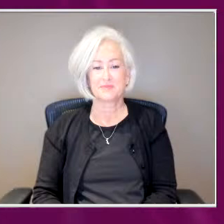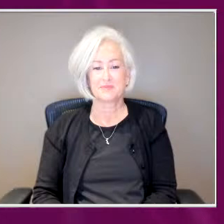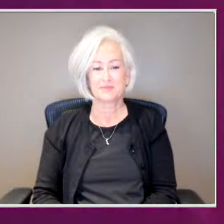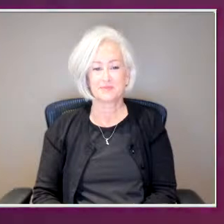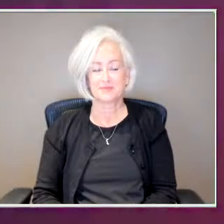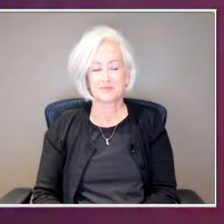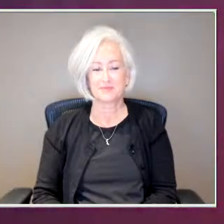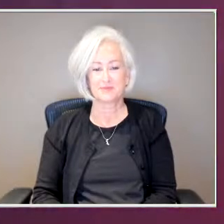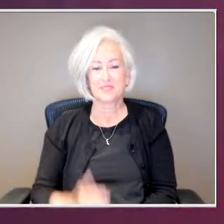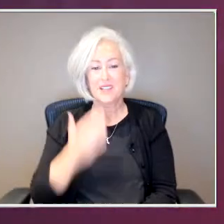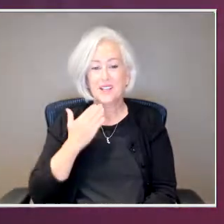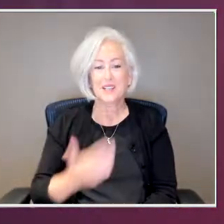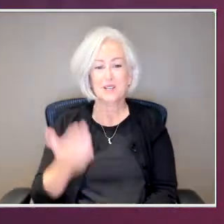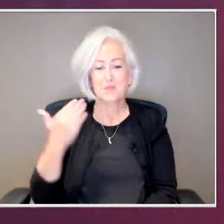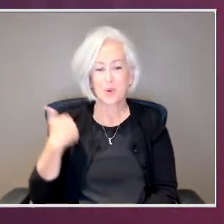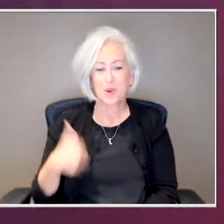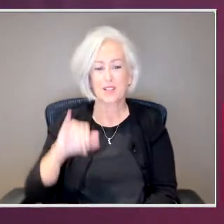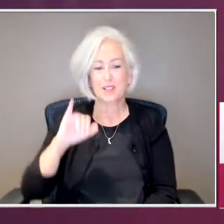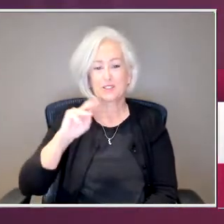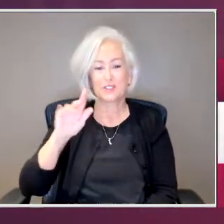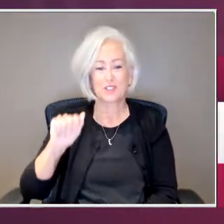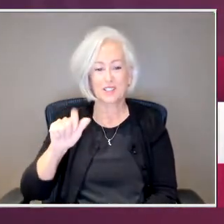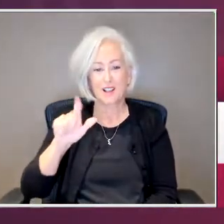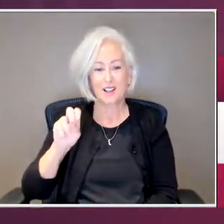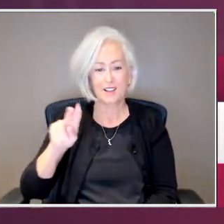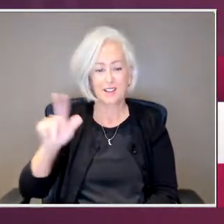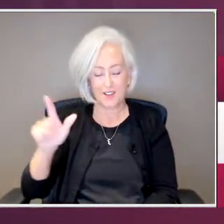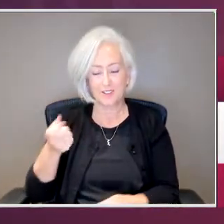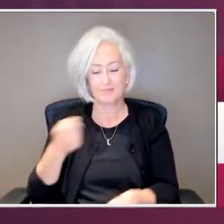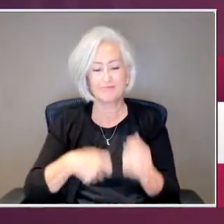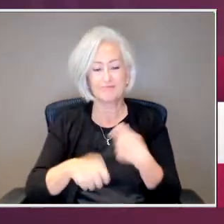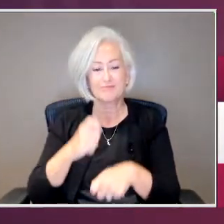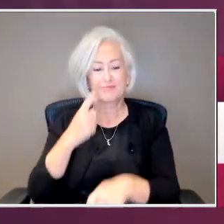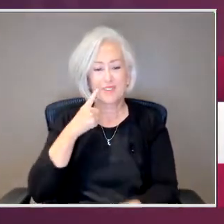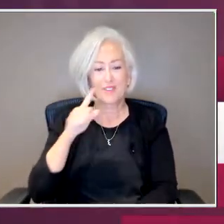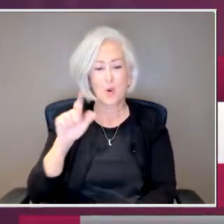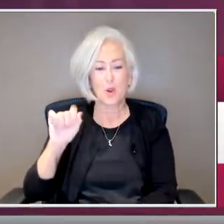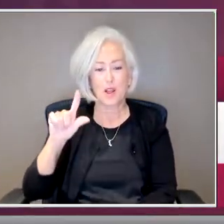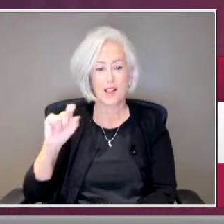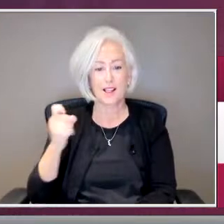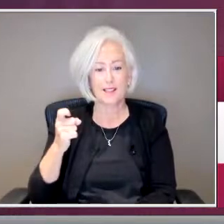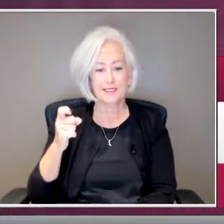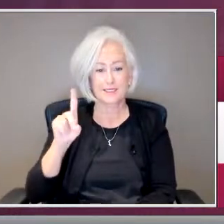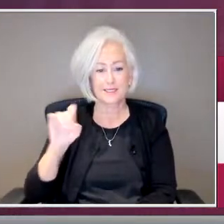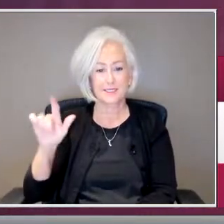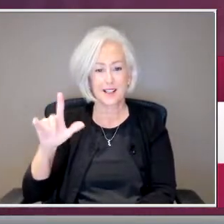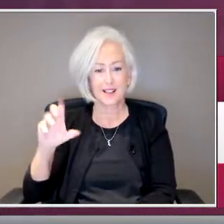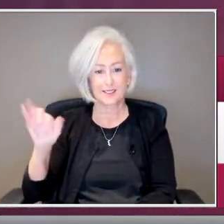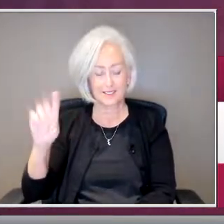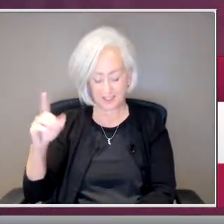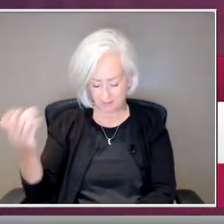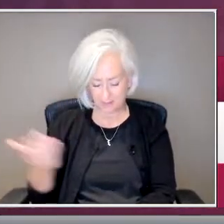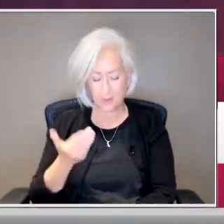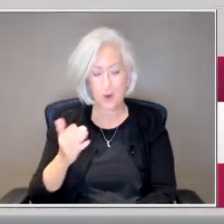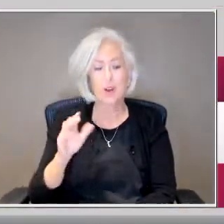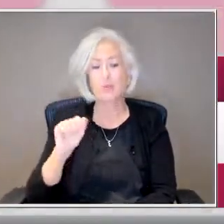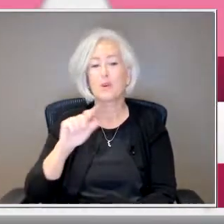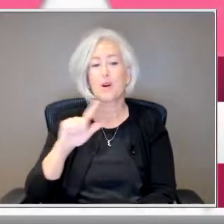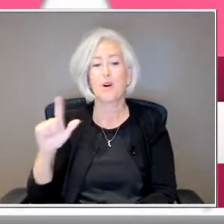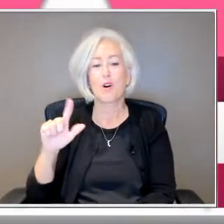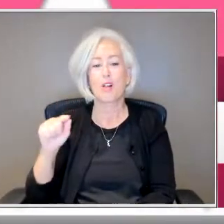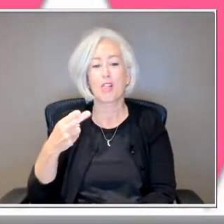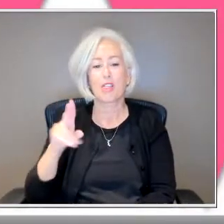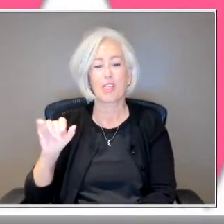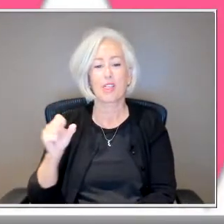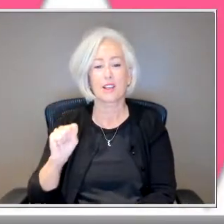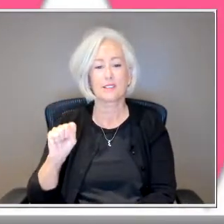Good morning. I'm Jessica Lovell in for Alexis Del Cid. Welcome back to All Things Heart. 1 in 8 women will be diagnosed with breast cancer